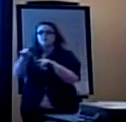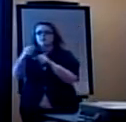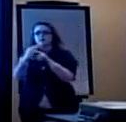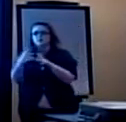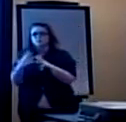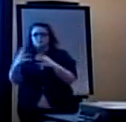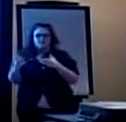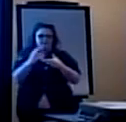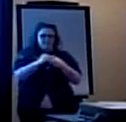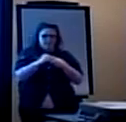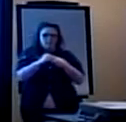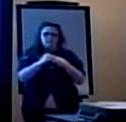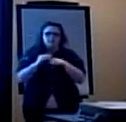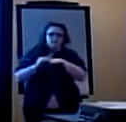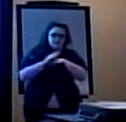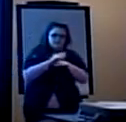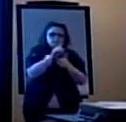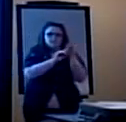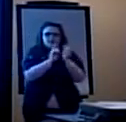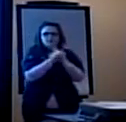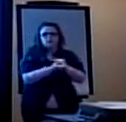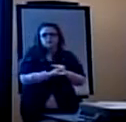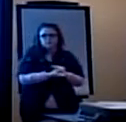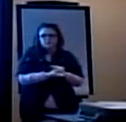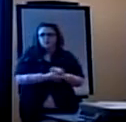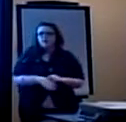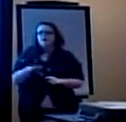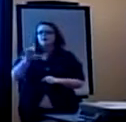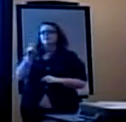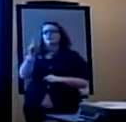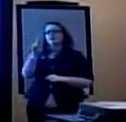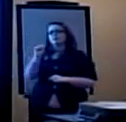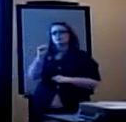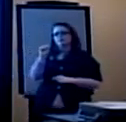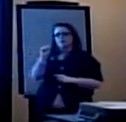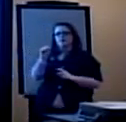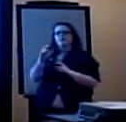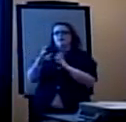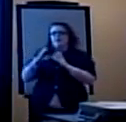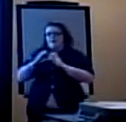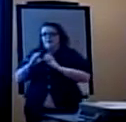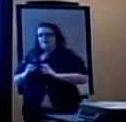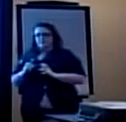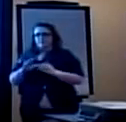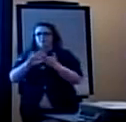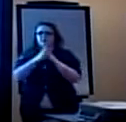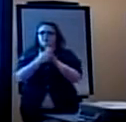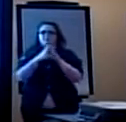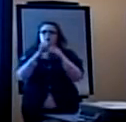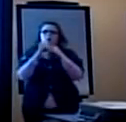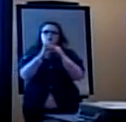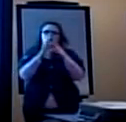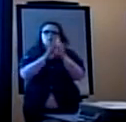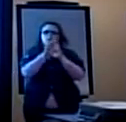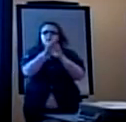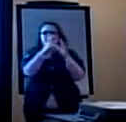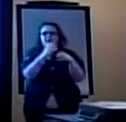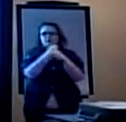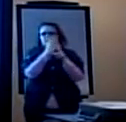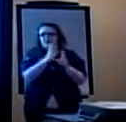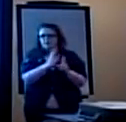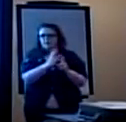to more creative and participatory approaches. What Sanders has called moving from being a customer up to being a co-creator. And what that